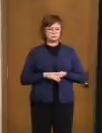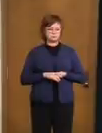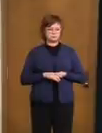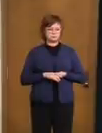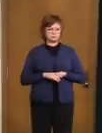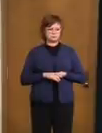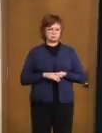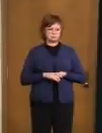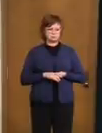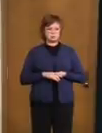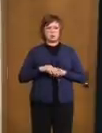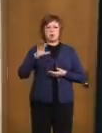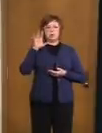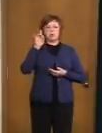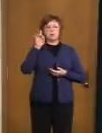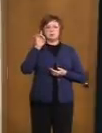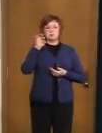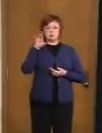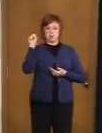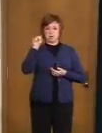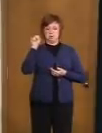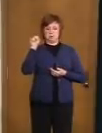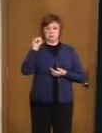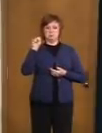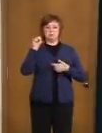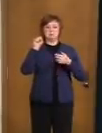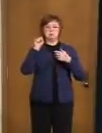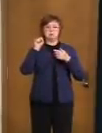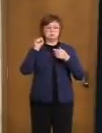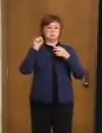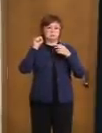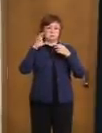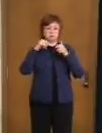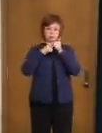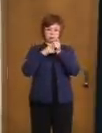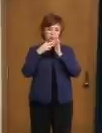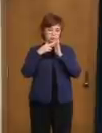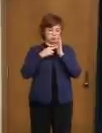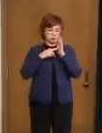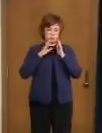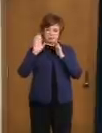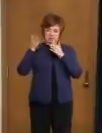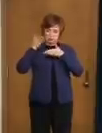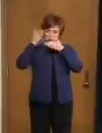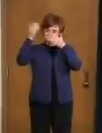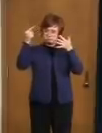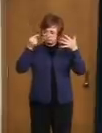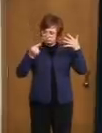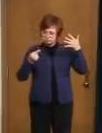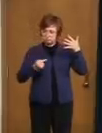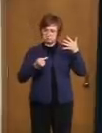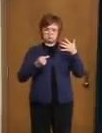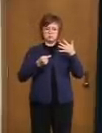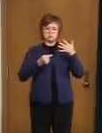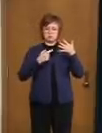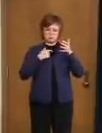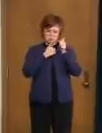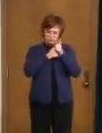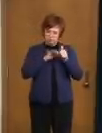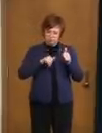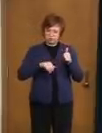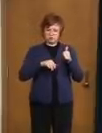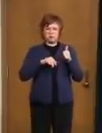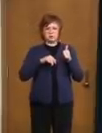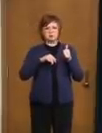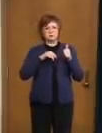provides, that's been the case throughout this pandemic. Yes, we've had discussions about the direction and the measures that are coming into place, but